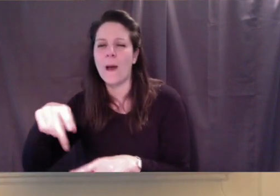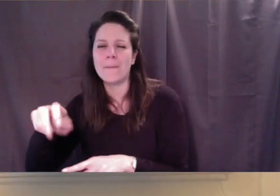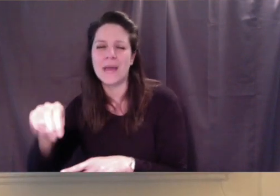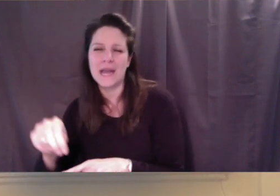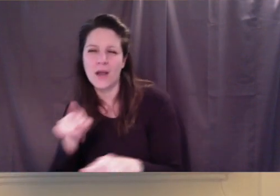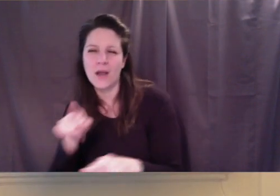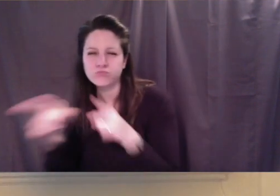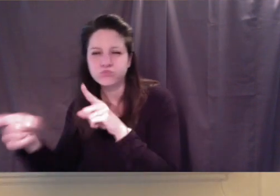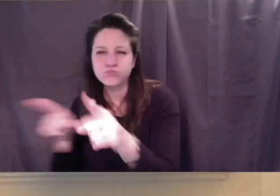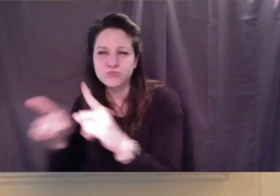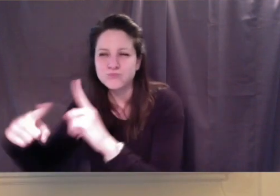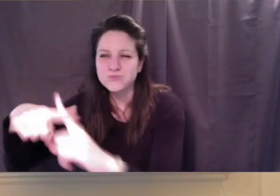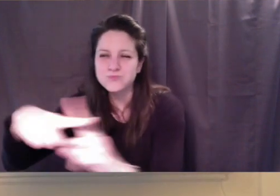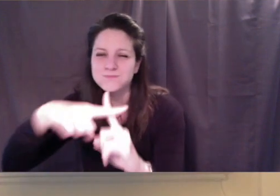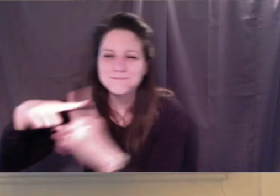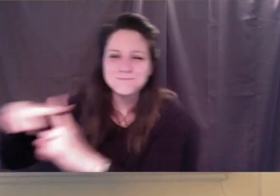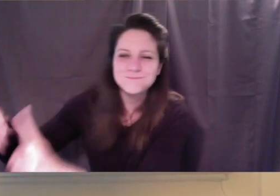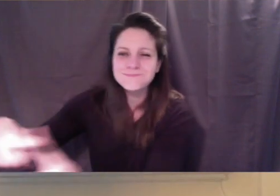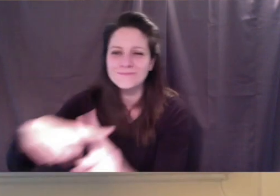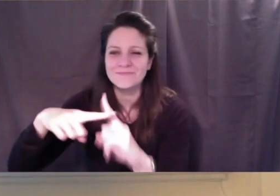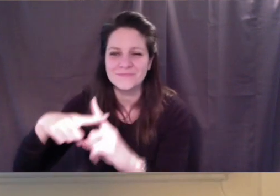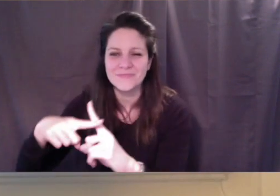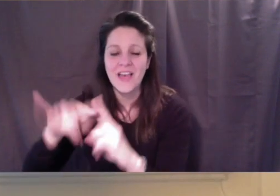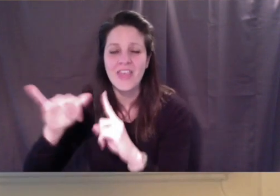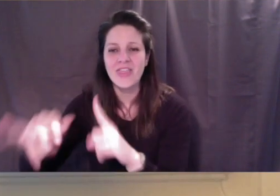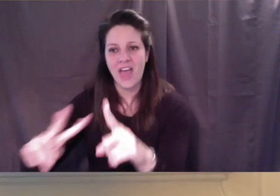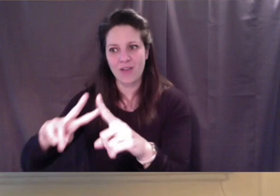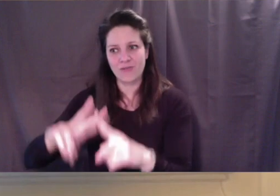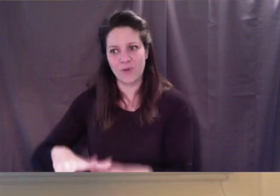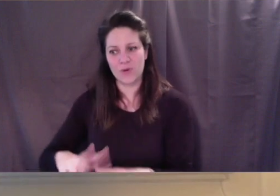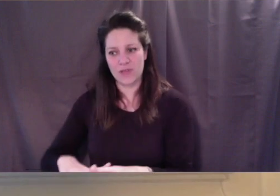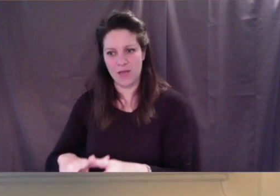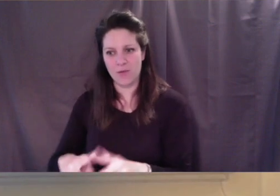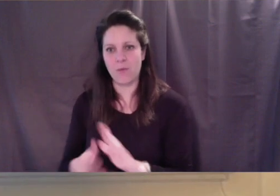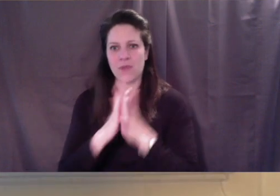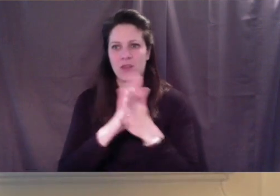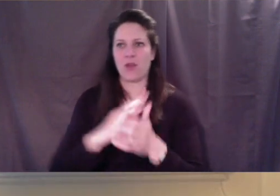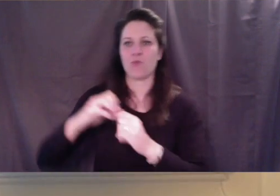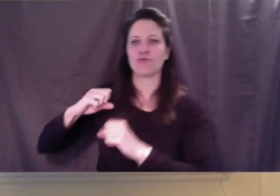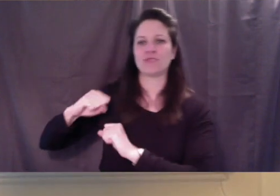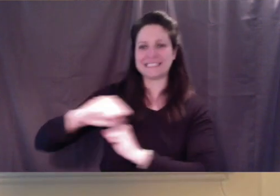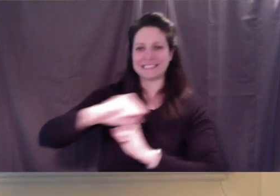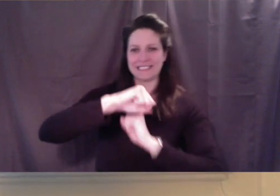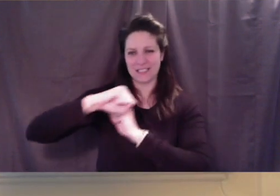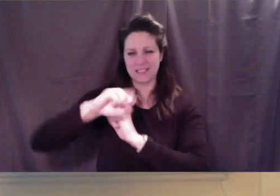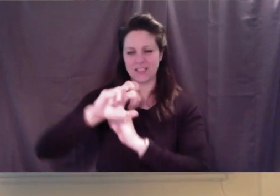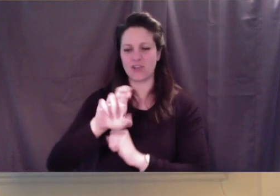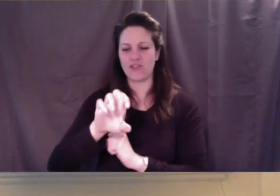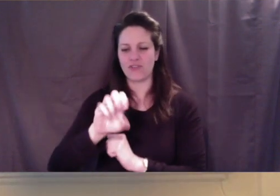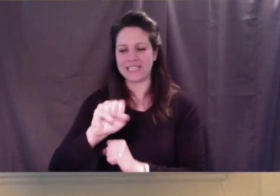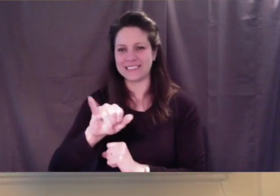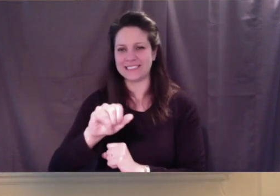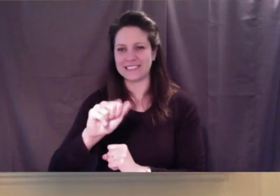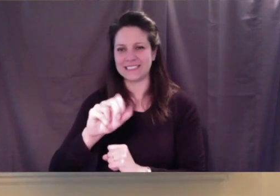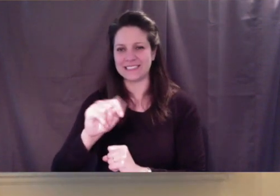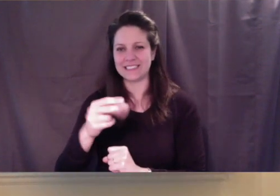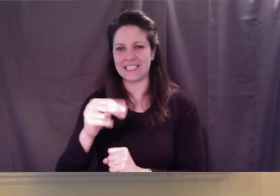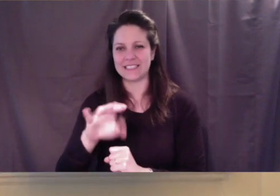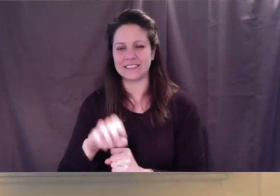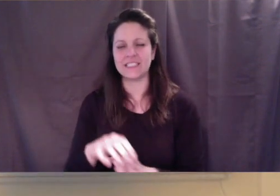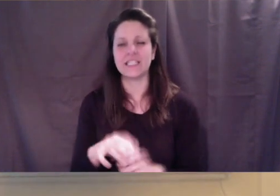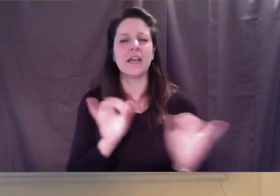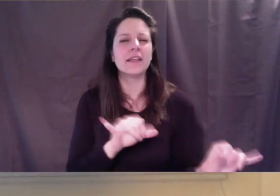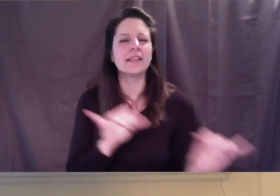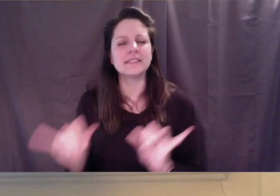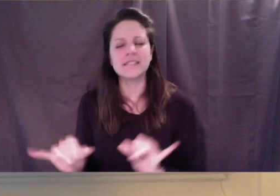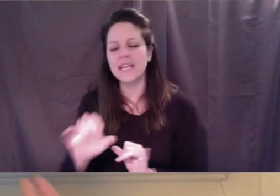weaponized optimism. And the vocabulary of violence in this way is transformed into one of resistance, similar to the armor of God